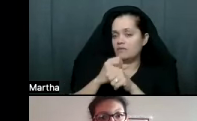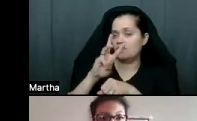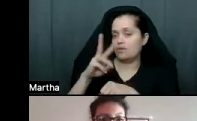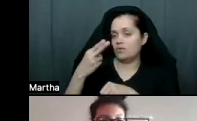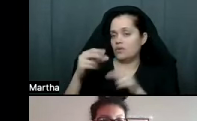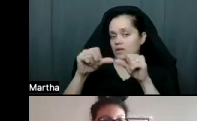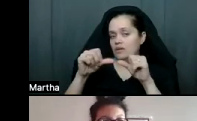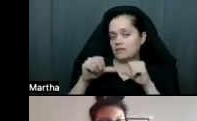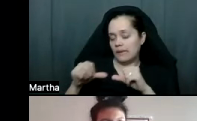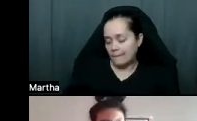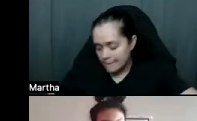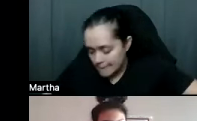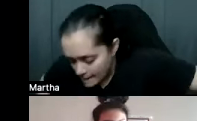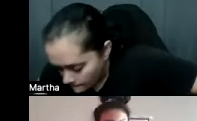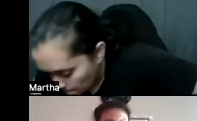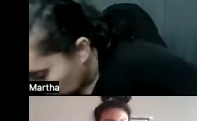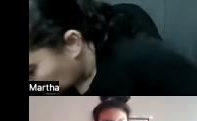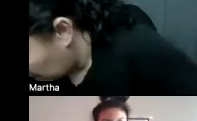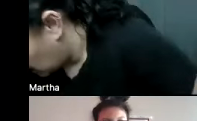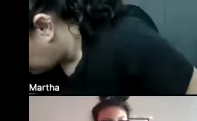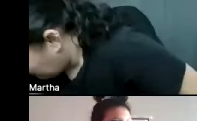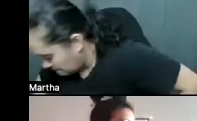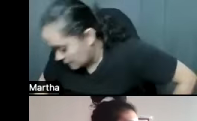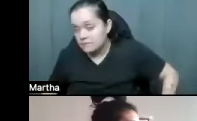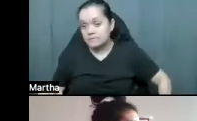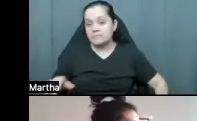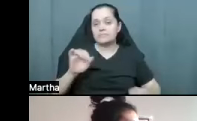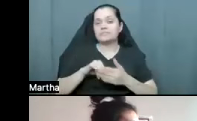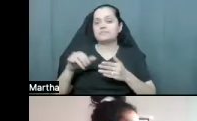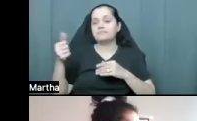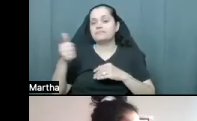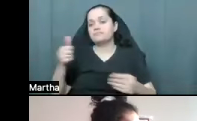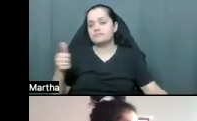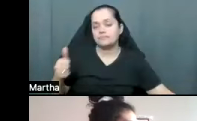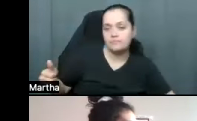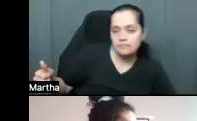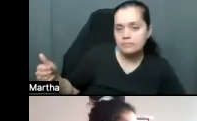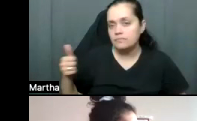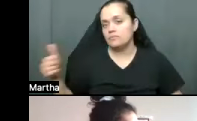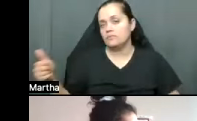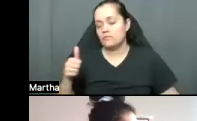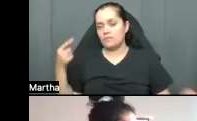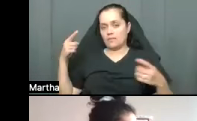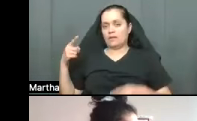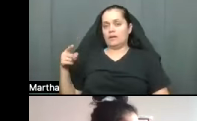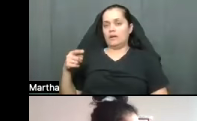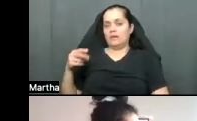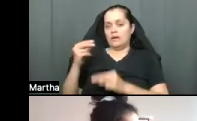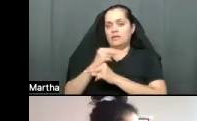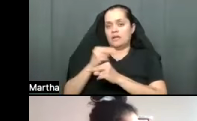area, because it's going to be where the transportation specialty is, interstate